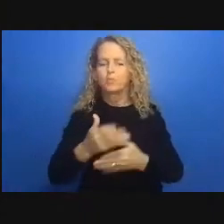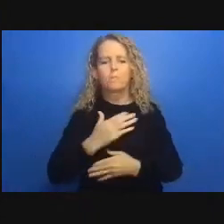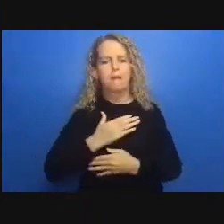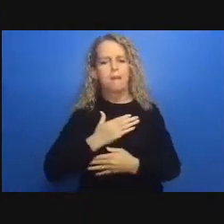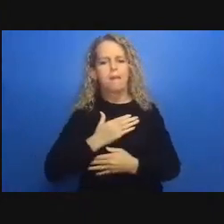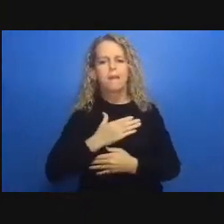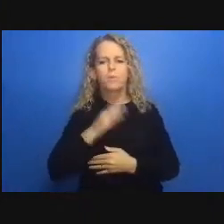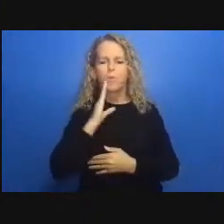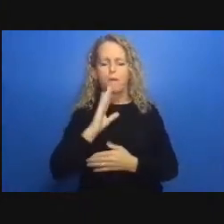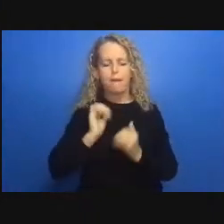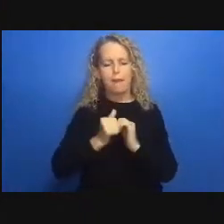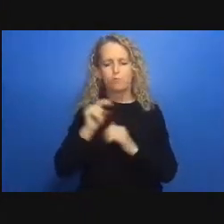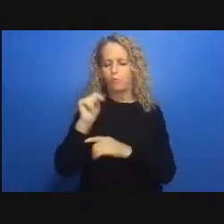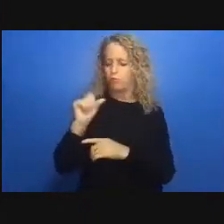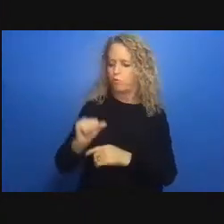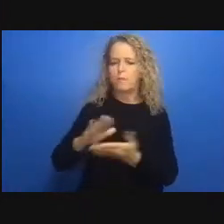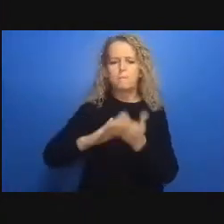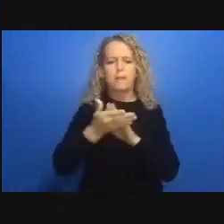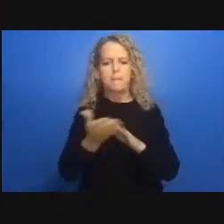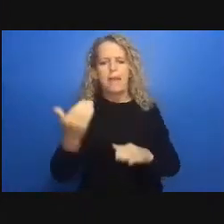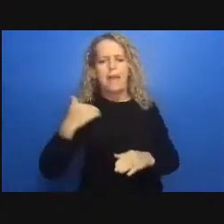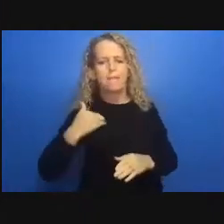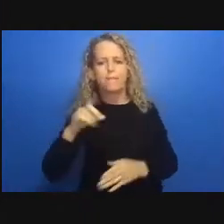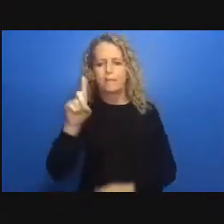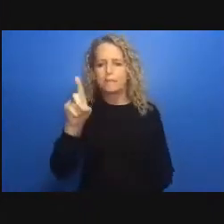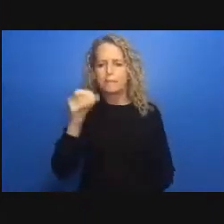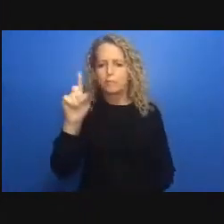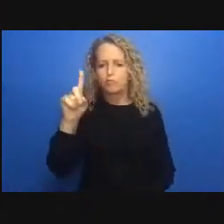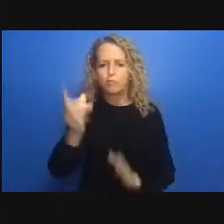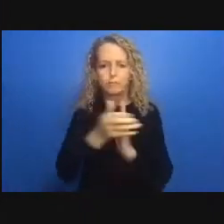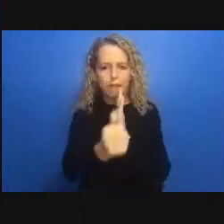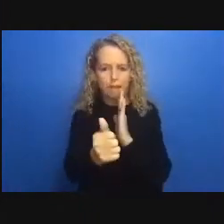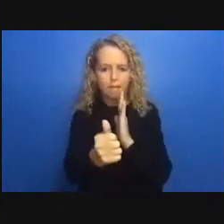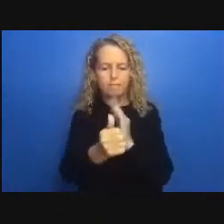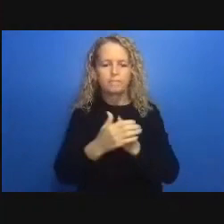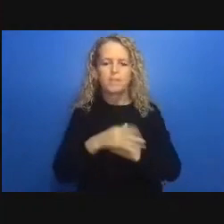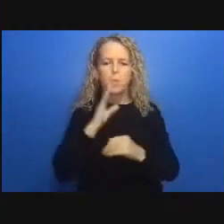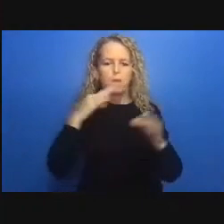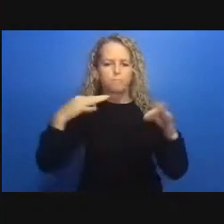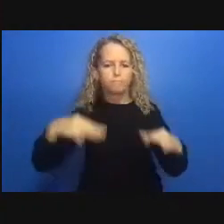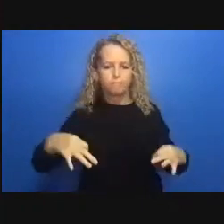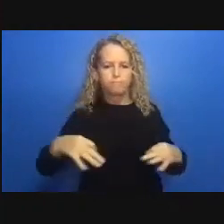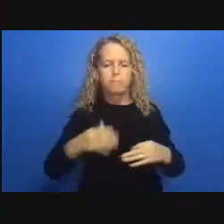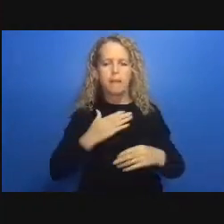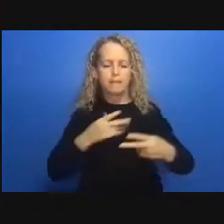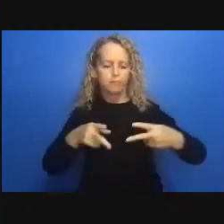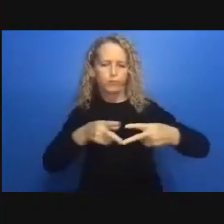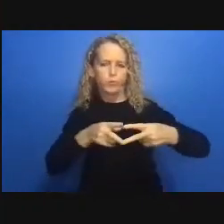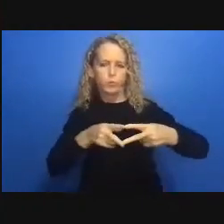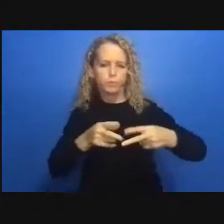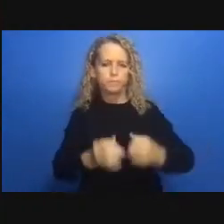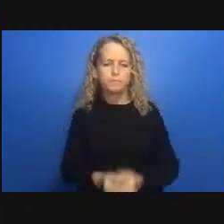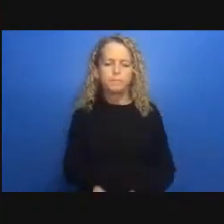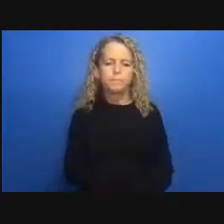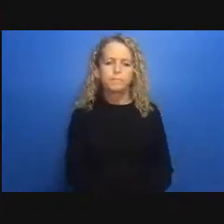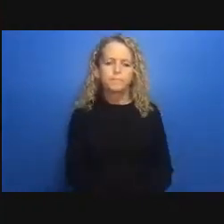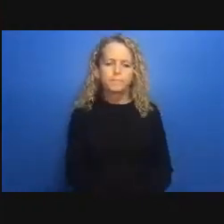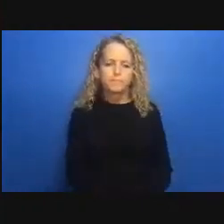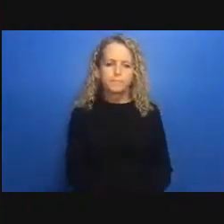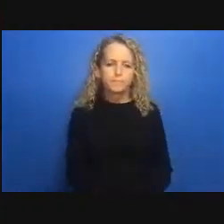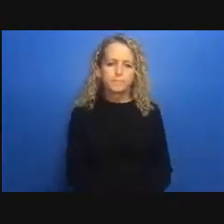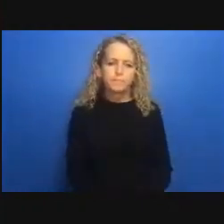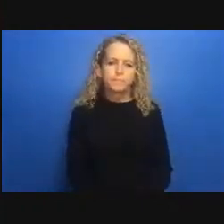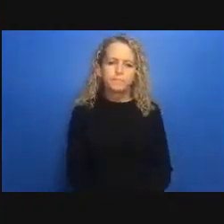that they need? So the first recommendation is that we need to make sure that we provide opportunities for